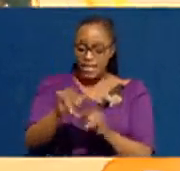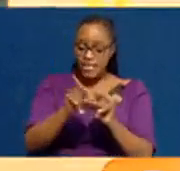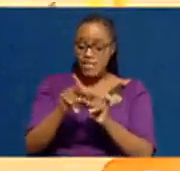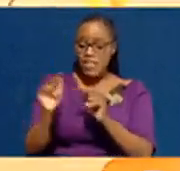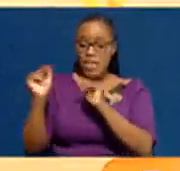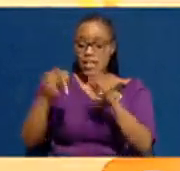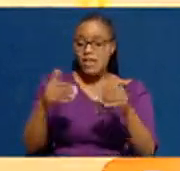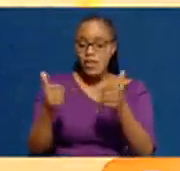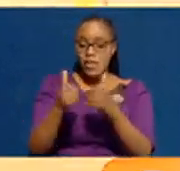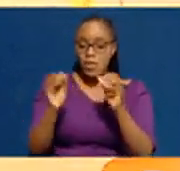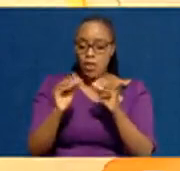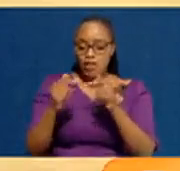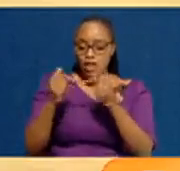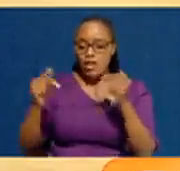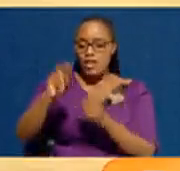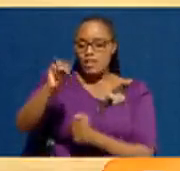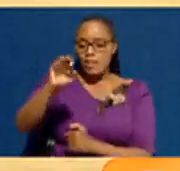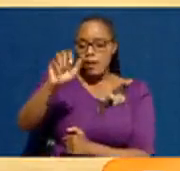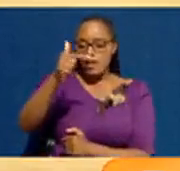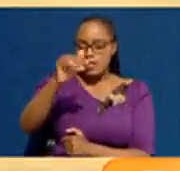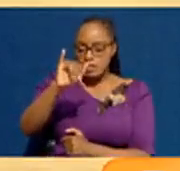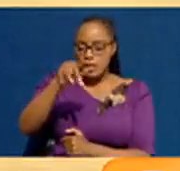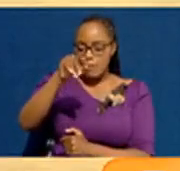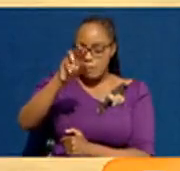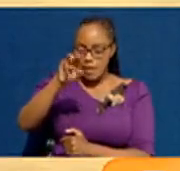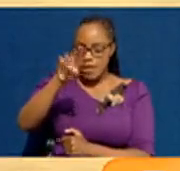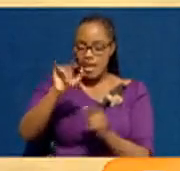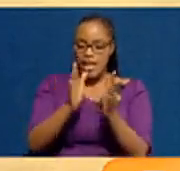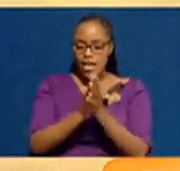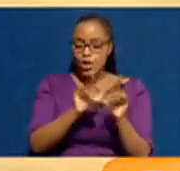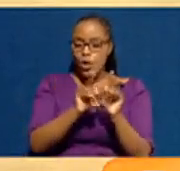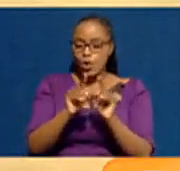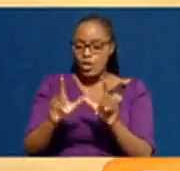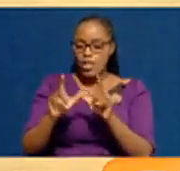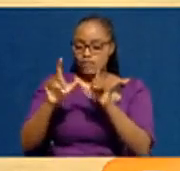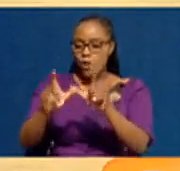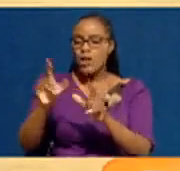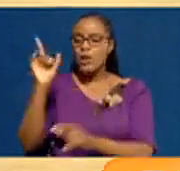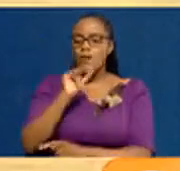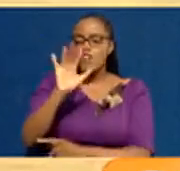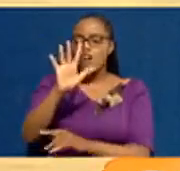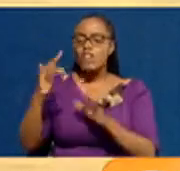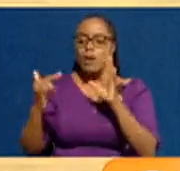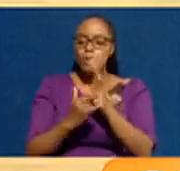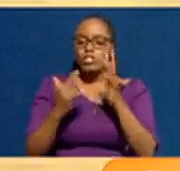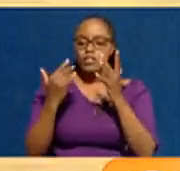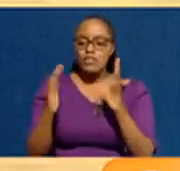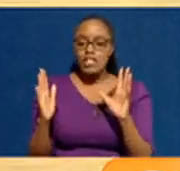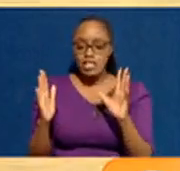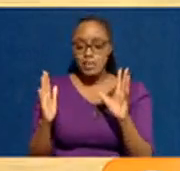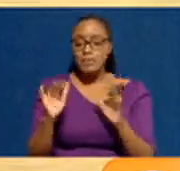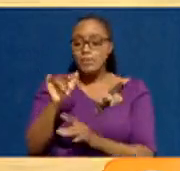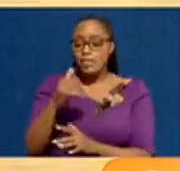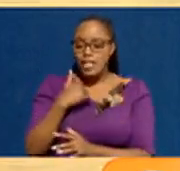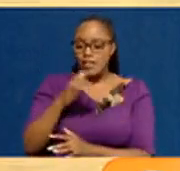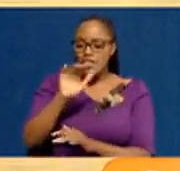their match against Multimedia in the Super League. Hence, the match organizers awarding Multimedia 5 goals. Parklands Sports